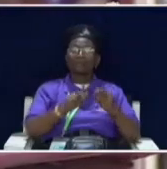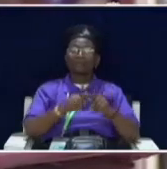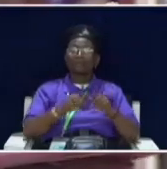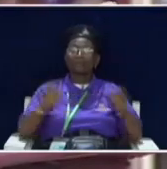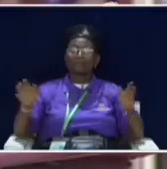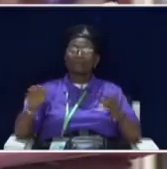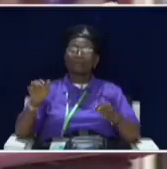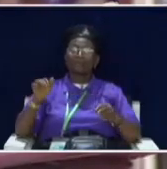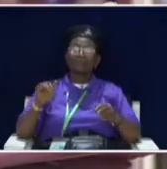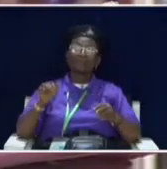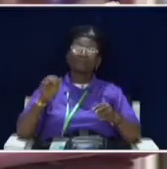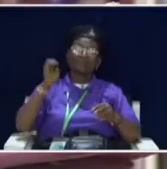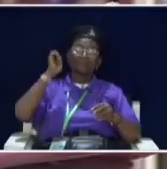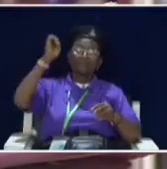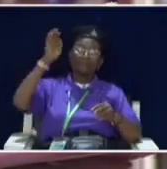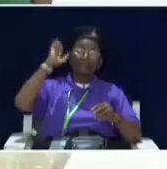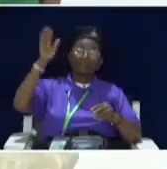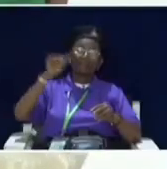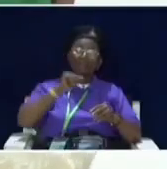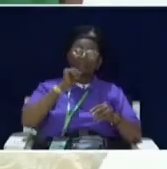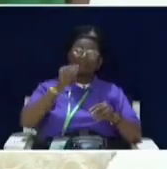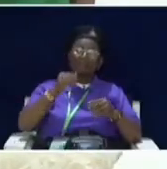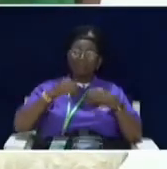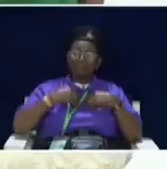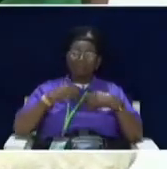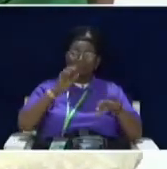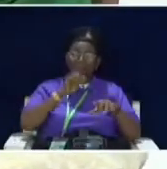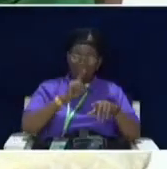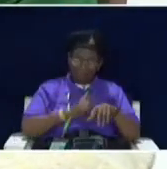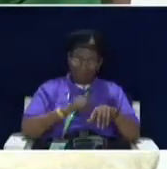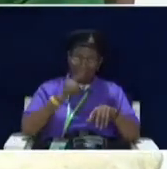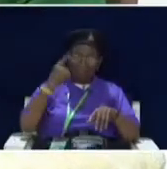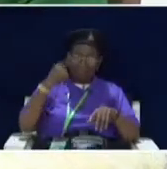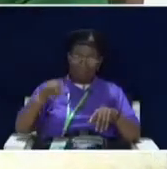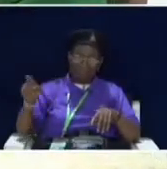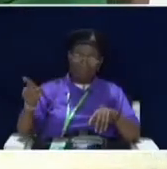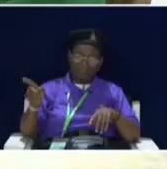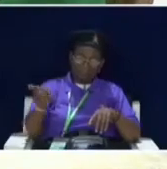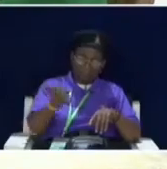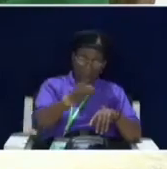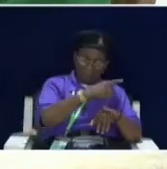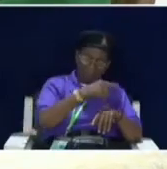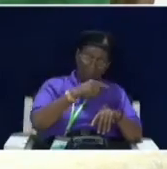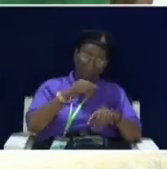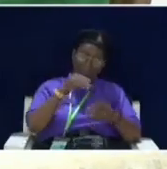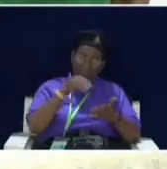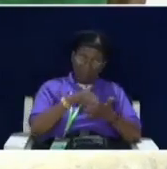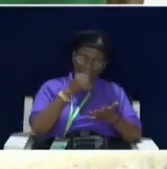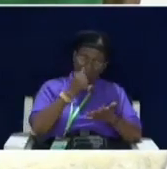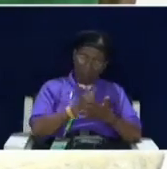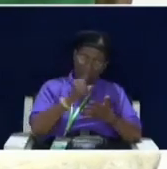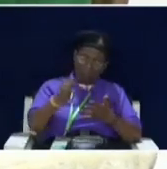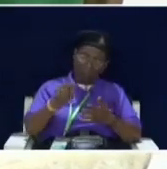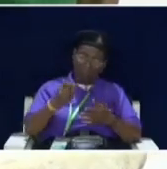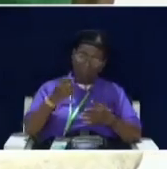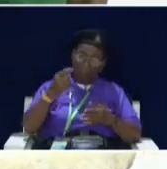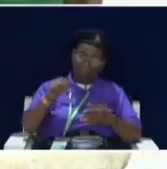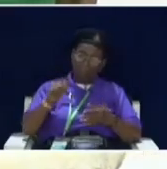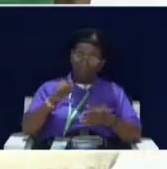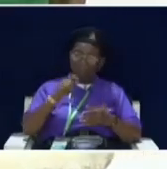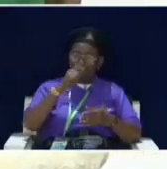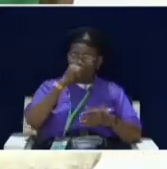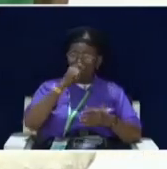Olorun gbo ti gbe isoro le lowo to je pe ko ni roju raye se ti e mo. The Egyptians had